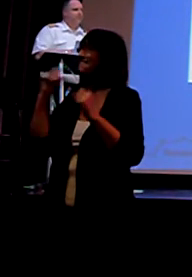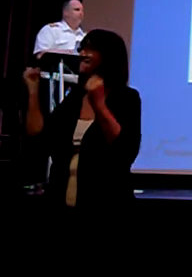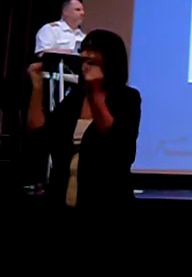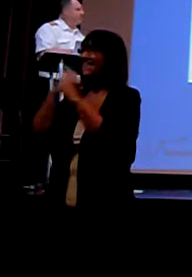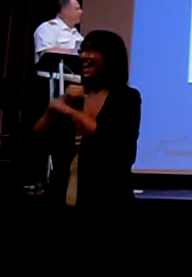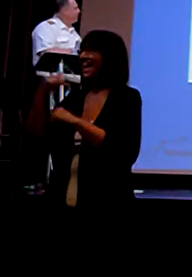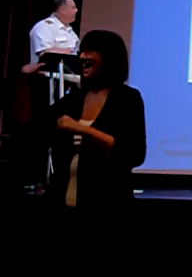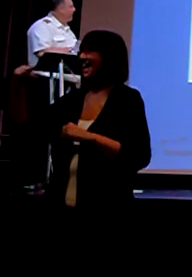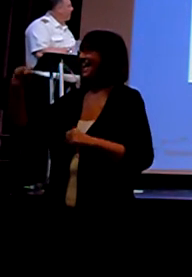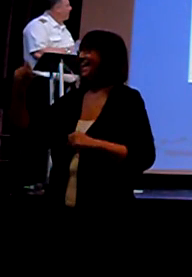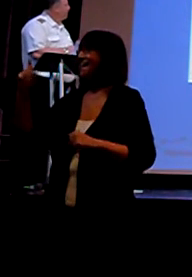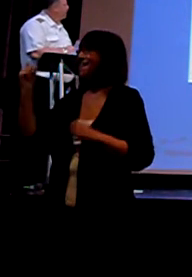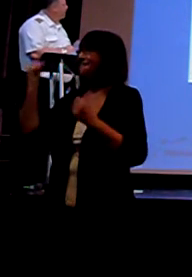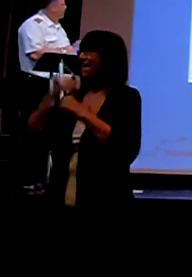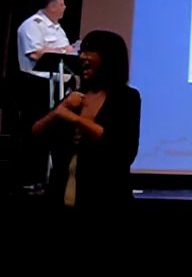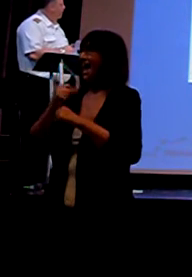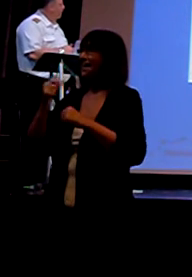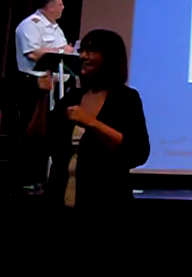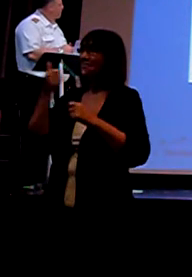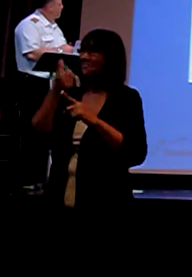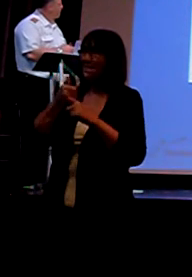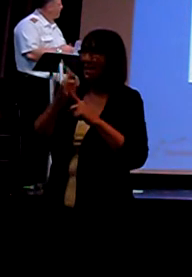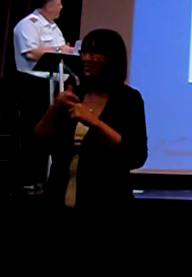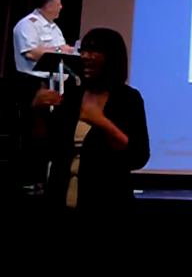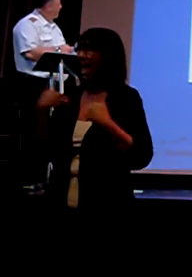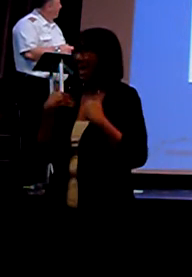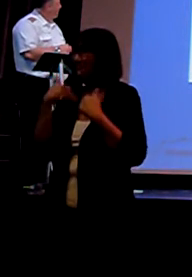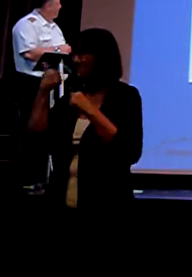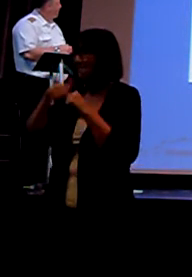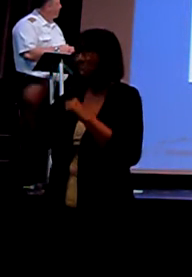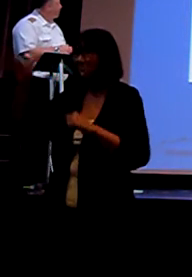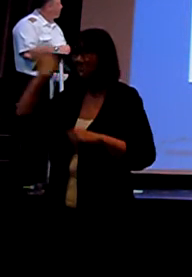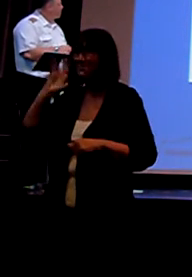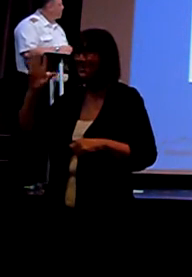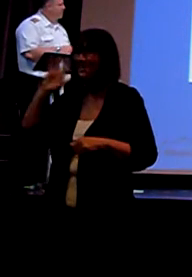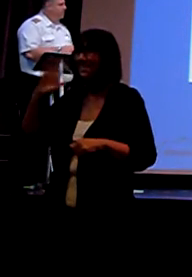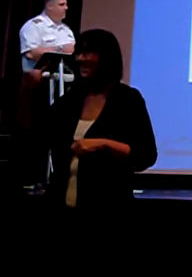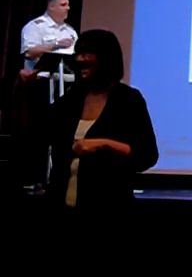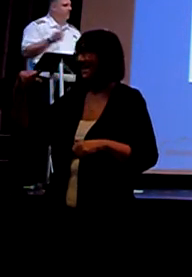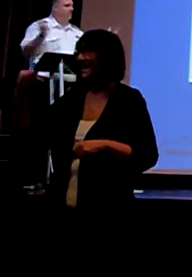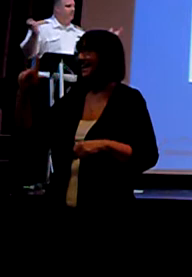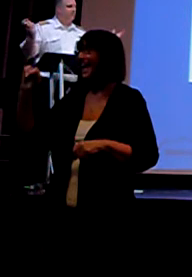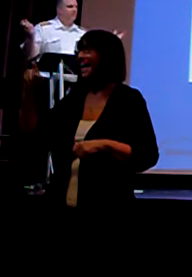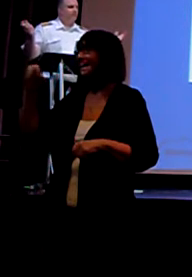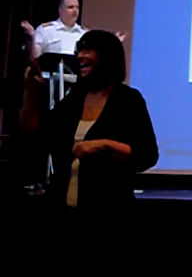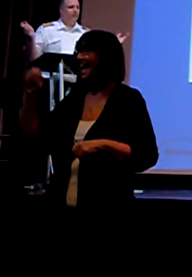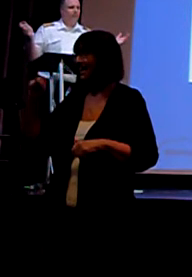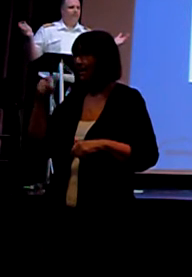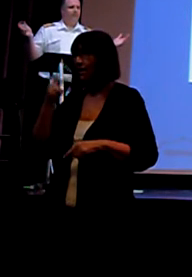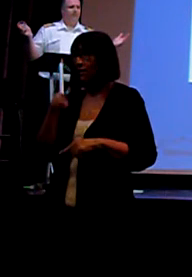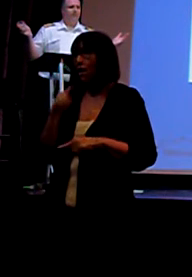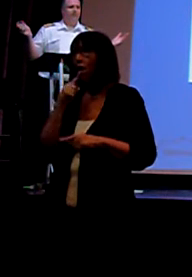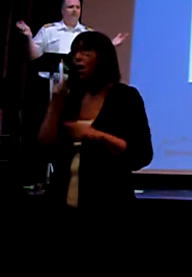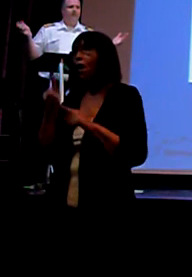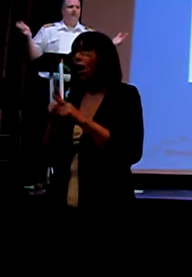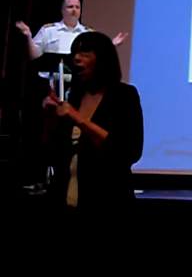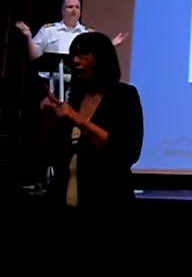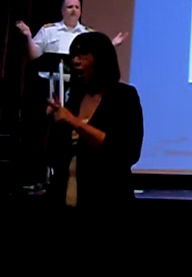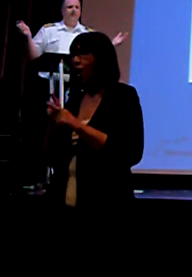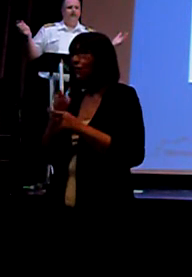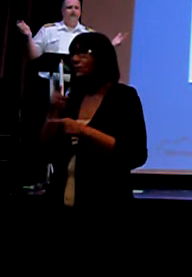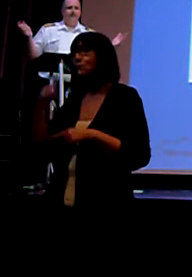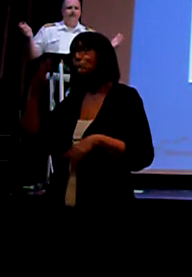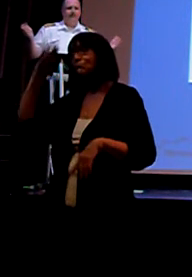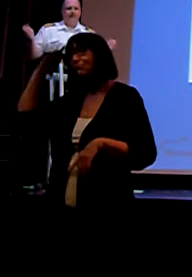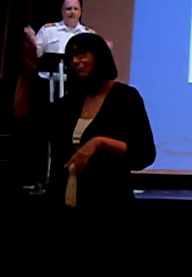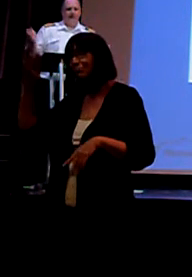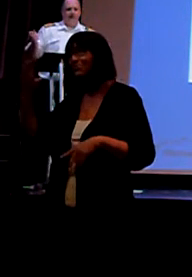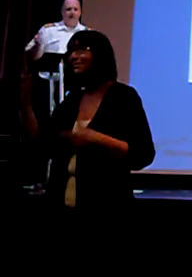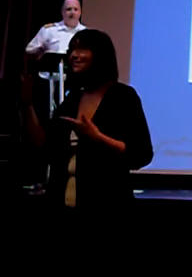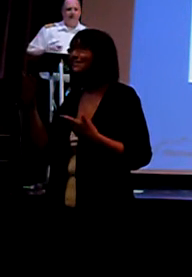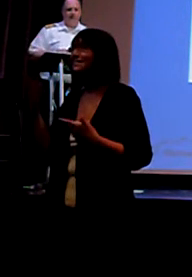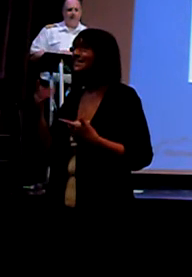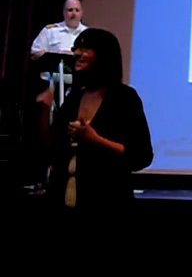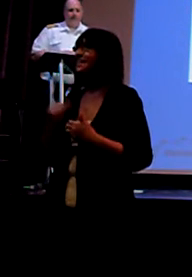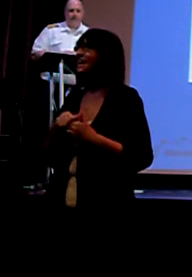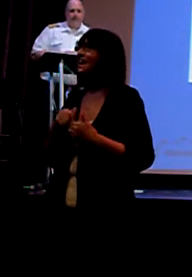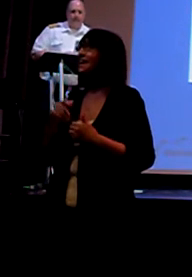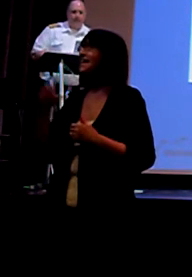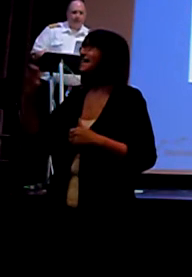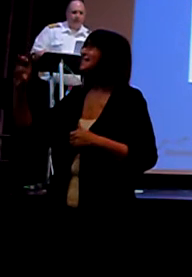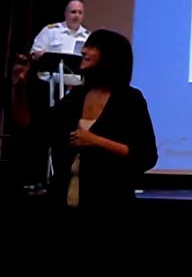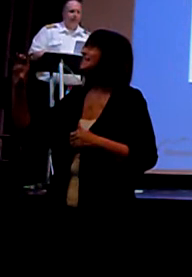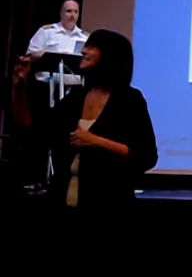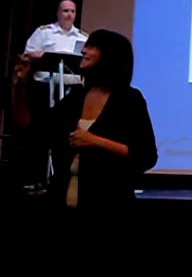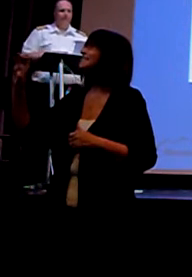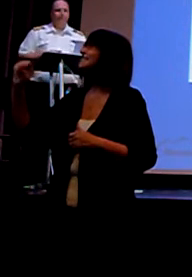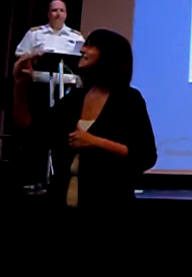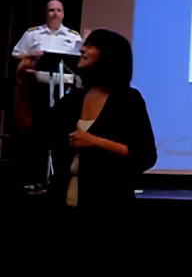between themselves and animals and whatnot. And of course, they all saluted the Caesar